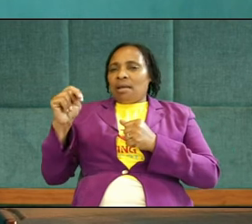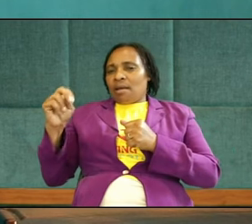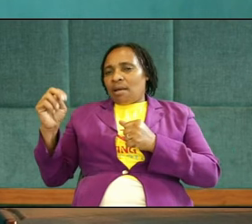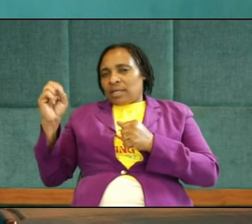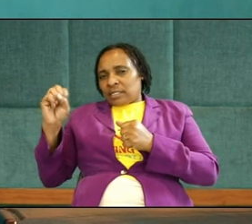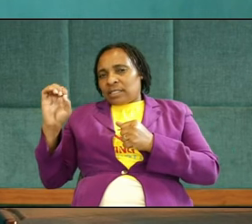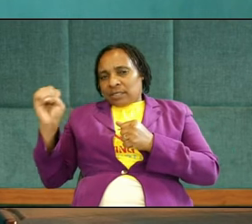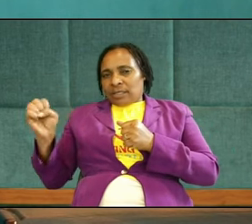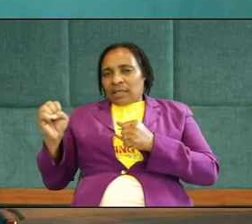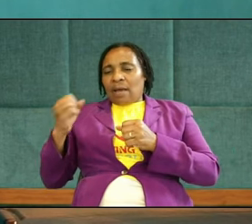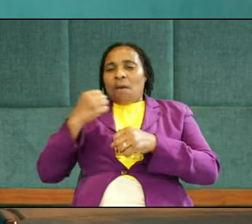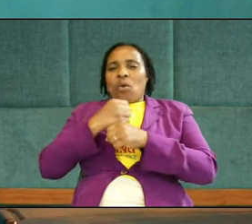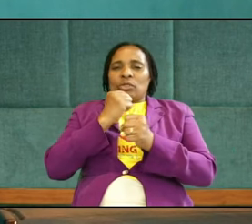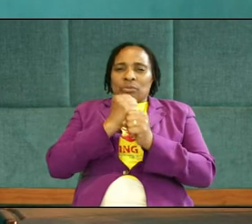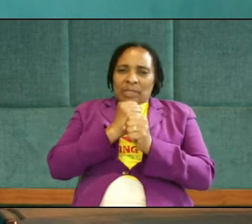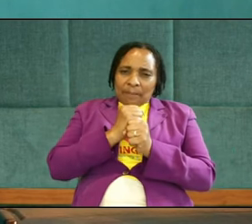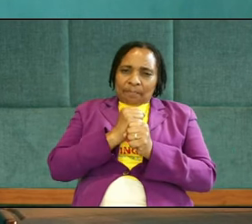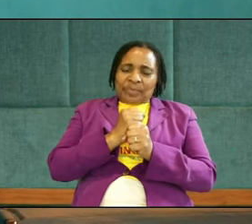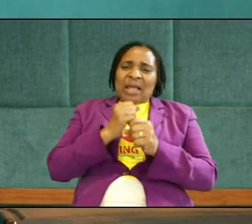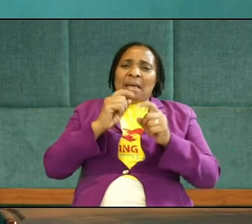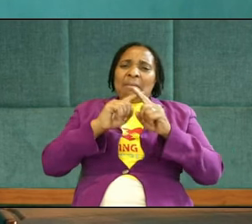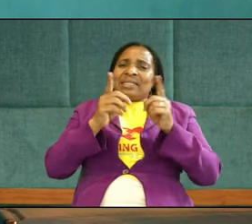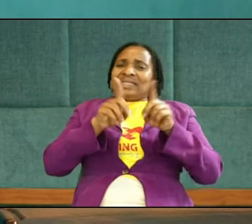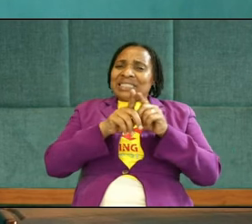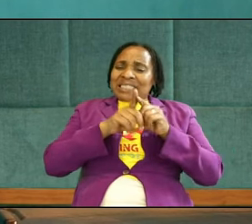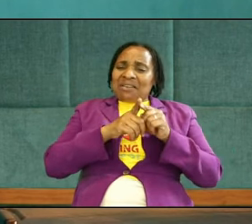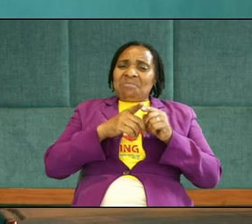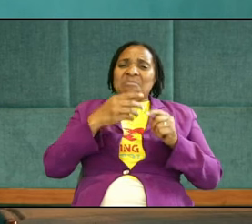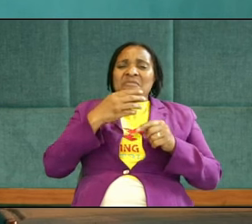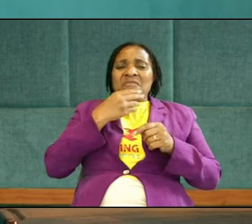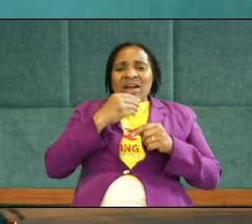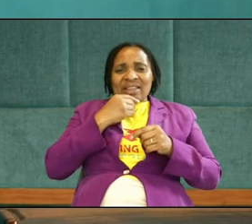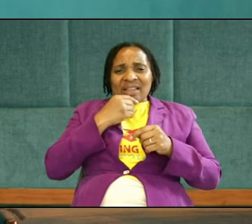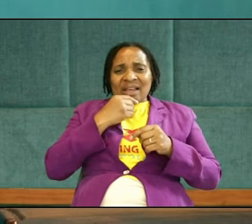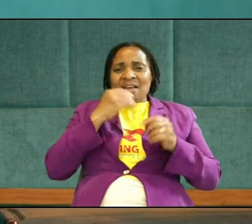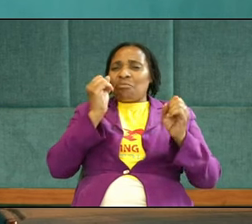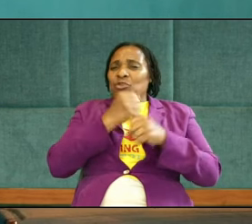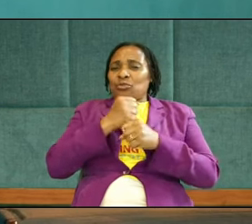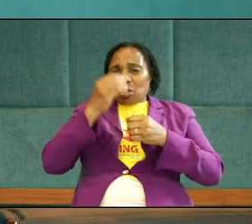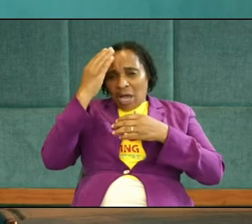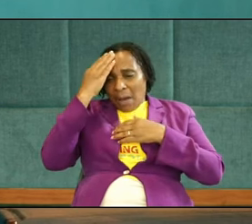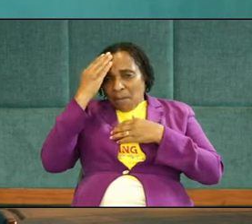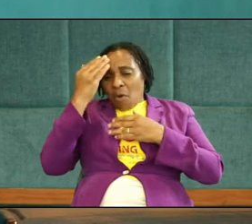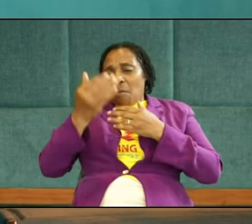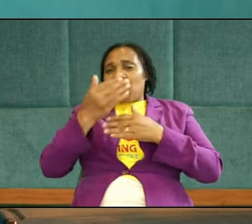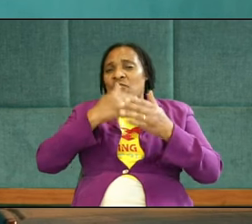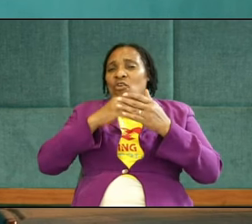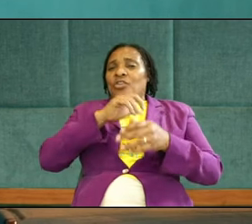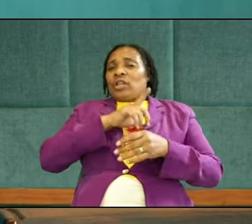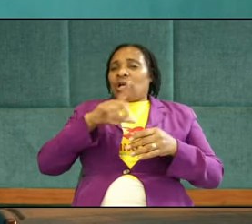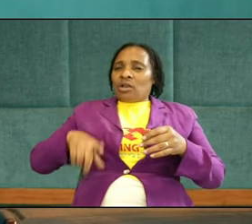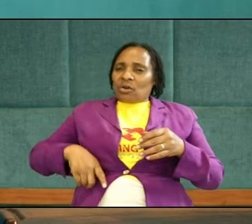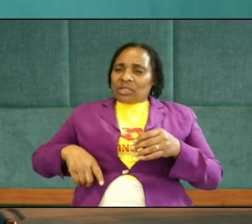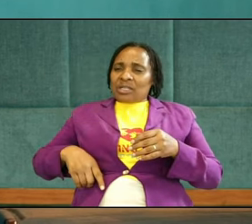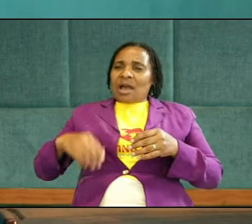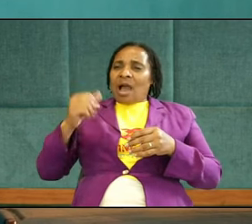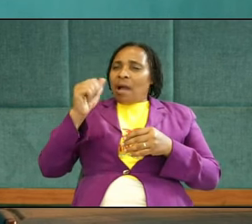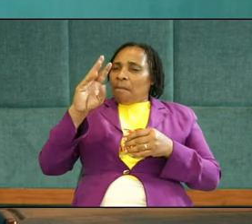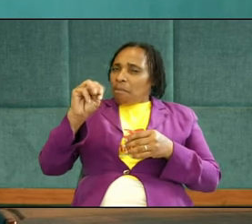But unlike his father Manasseh, he did not humble himself before the Lord. Amon increased in